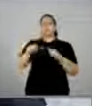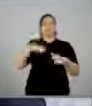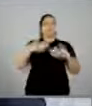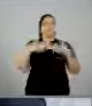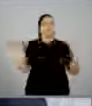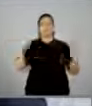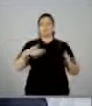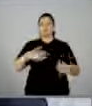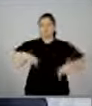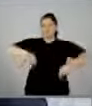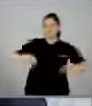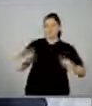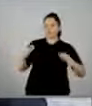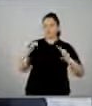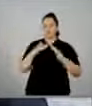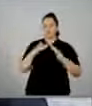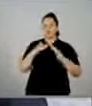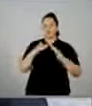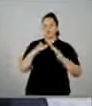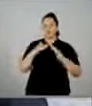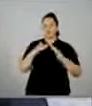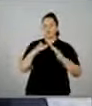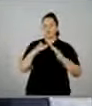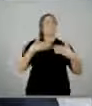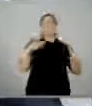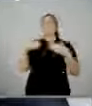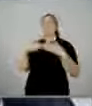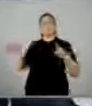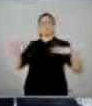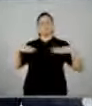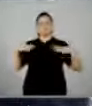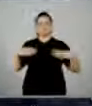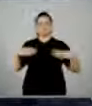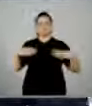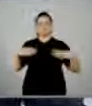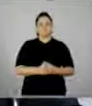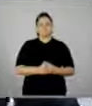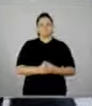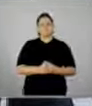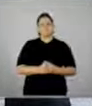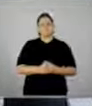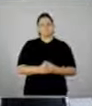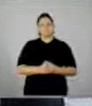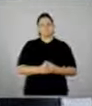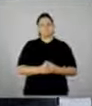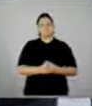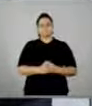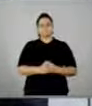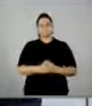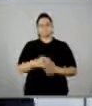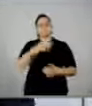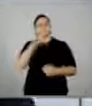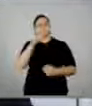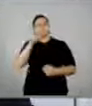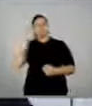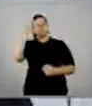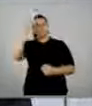Prime Minister, you said this morning that I'm not happy about this being brought to my attention about the Brittany